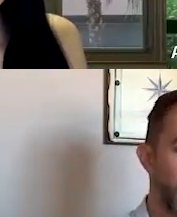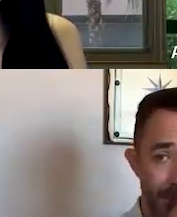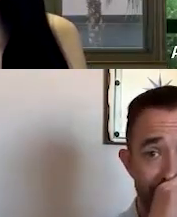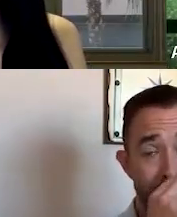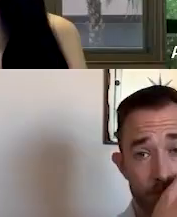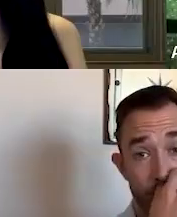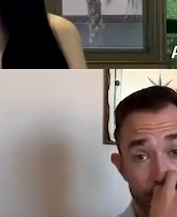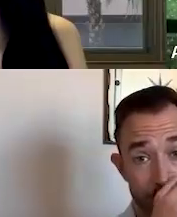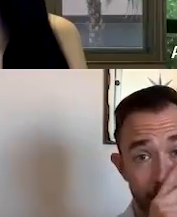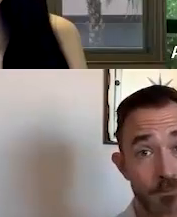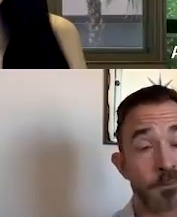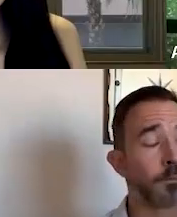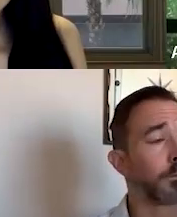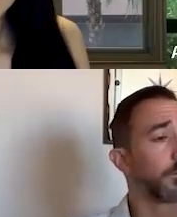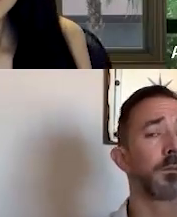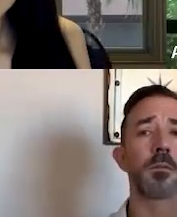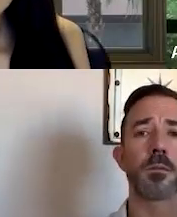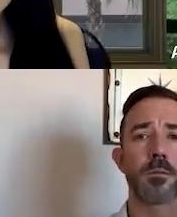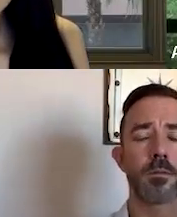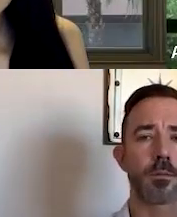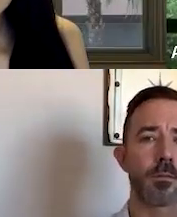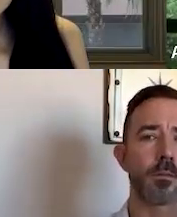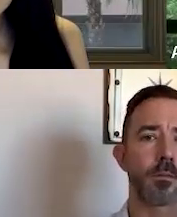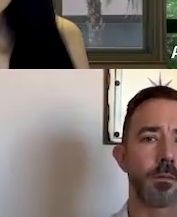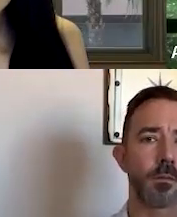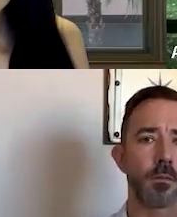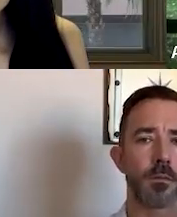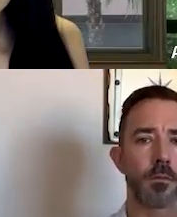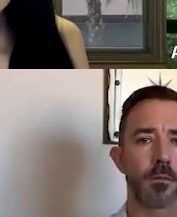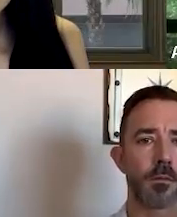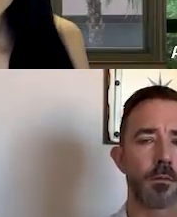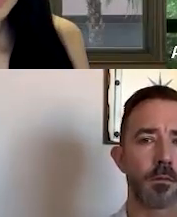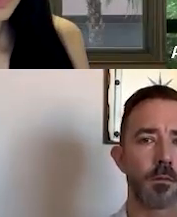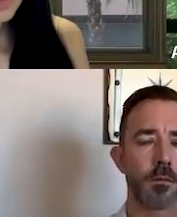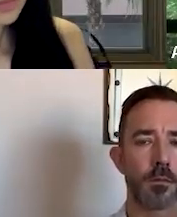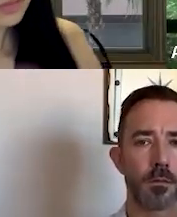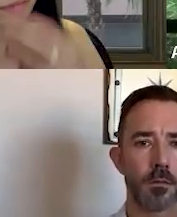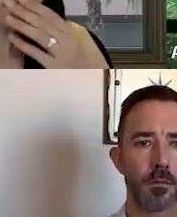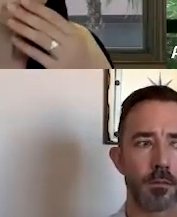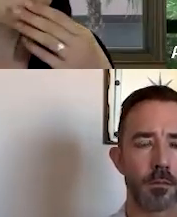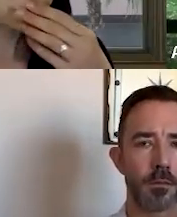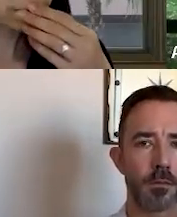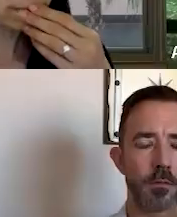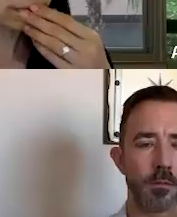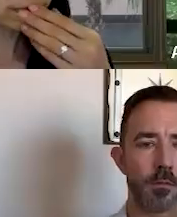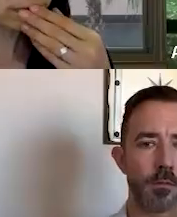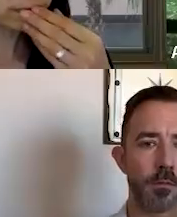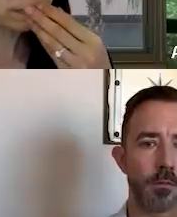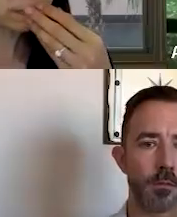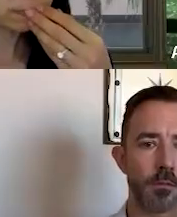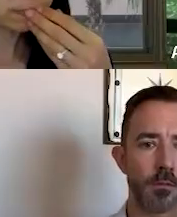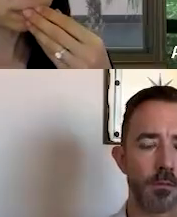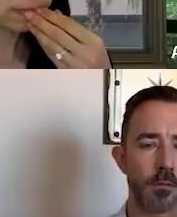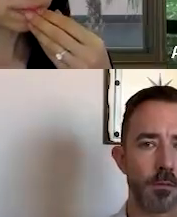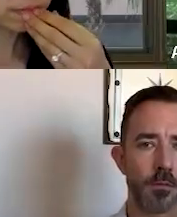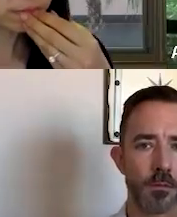yes, it is so important, systems integration and cross-systems partnership. So incredibly important, and we can look at system